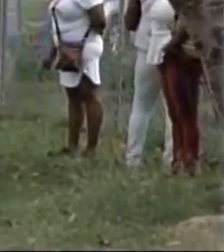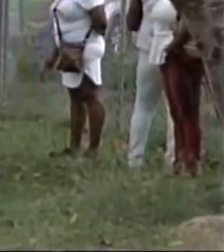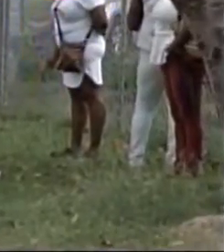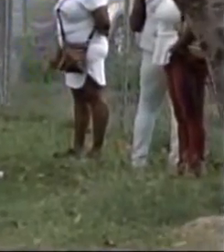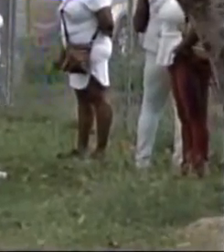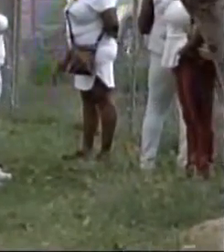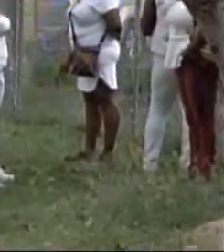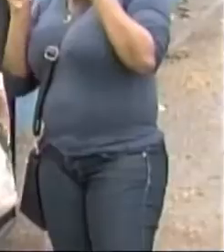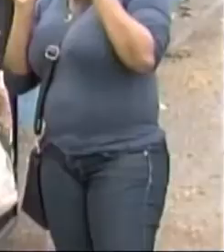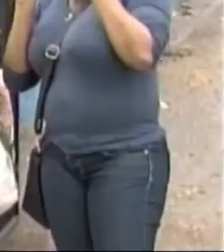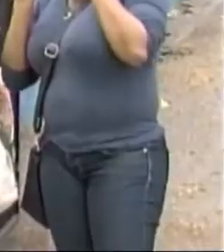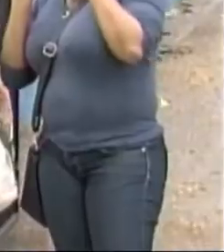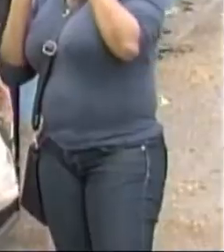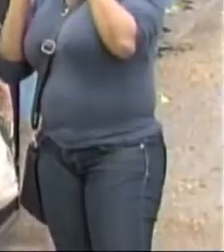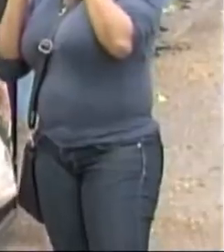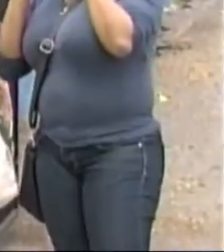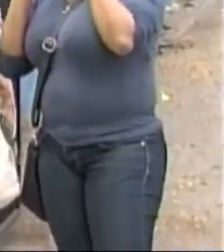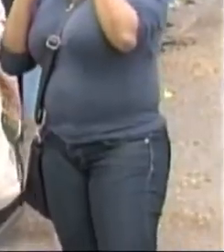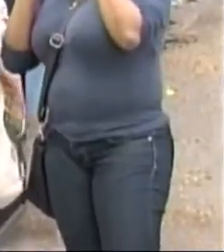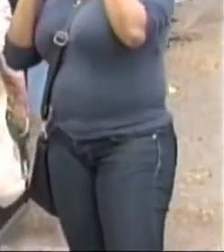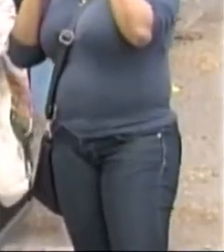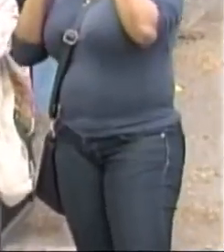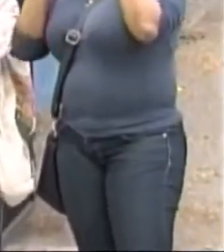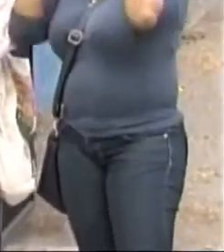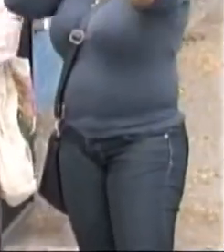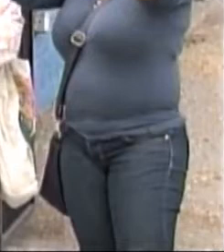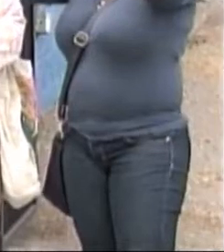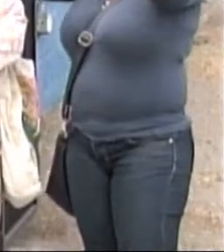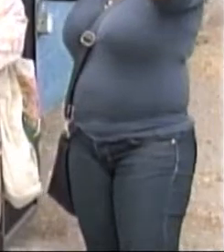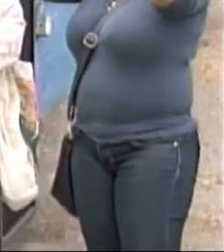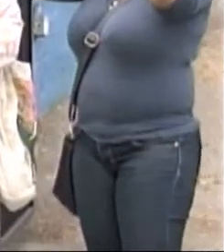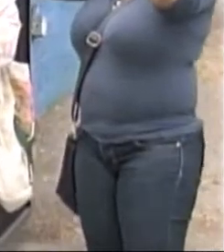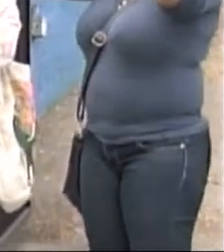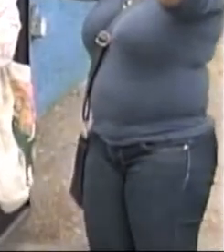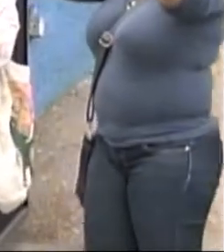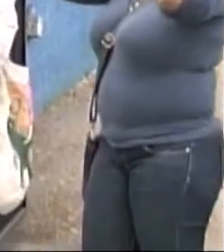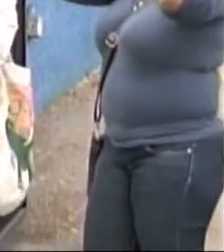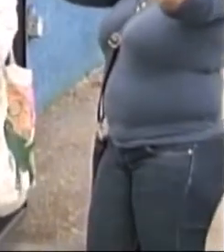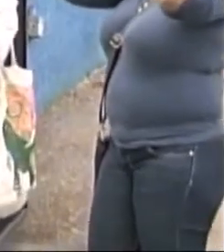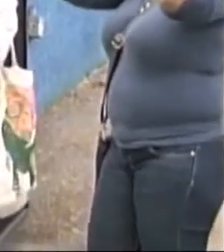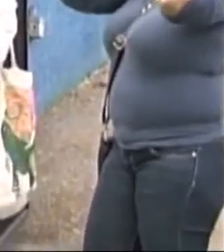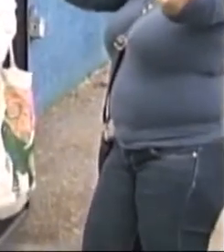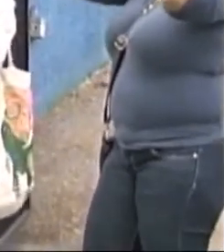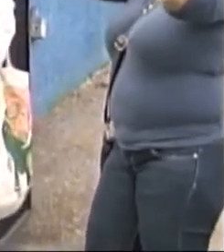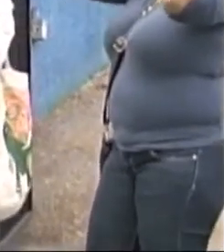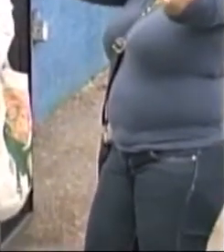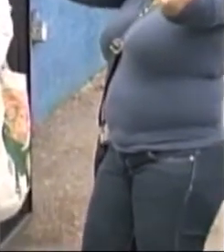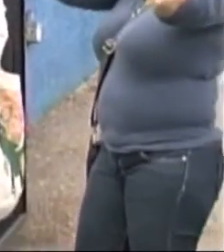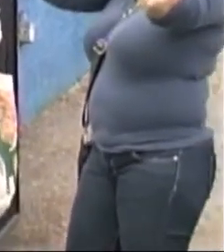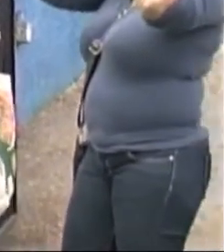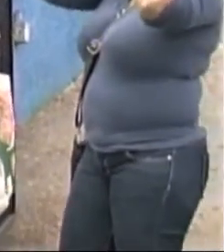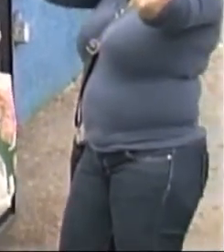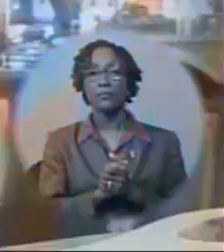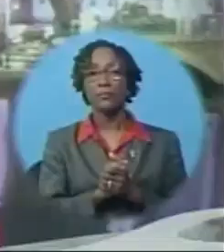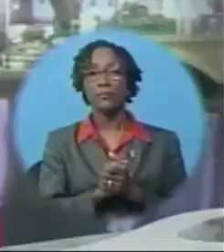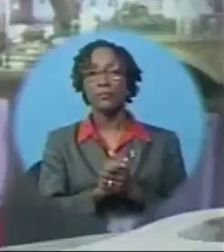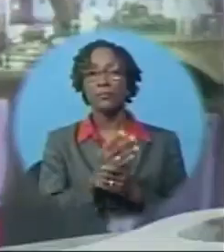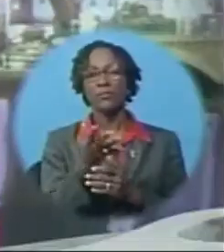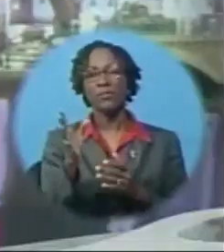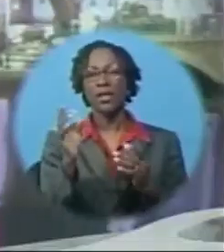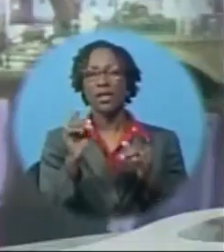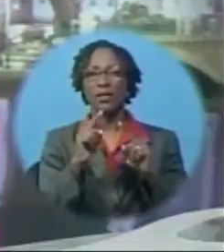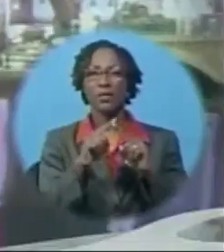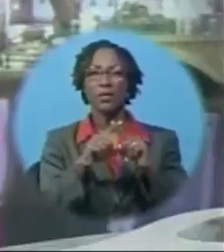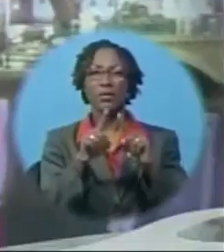of the schools until the examination was over. Kishmar Singis, CBC News.